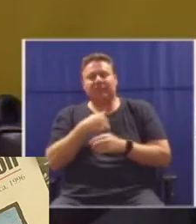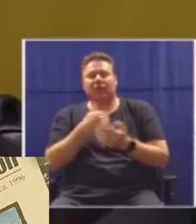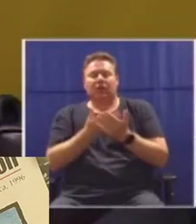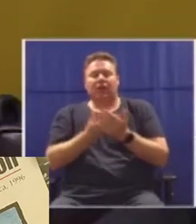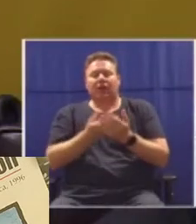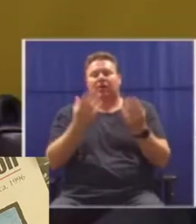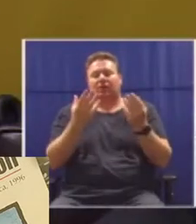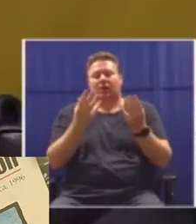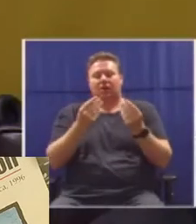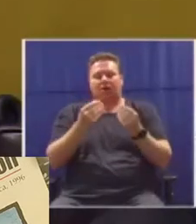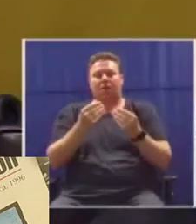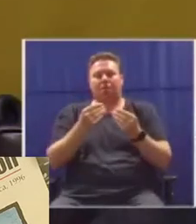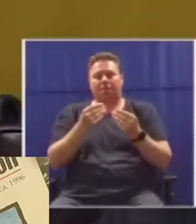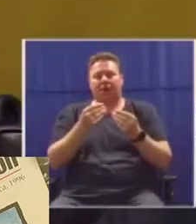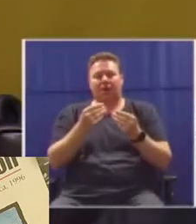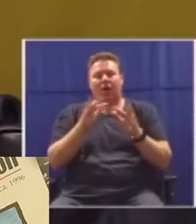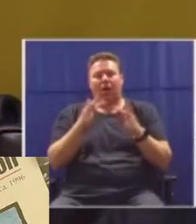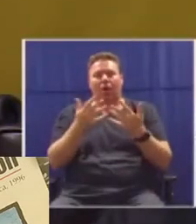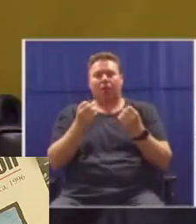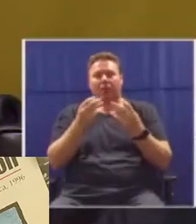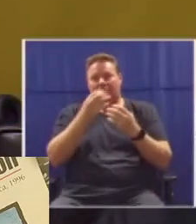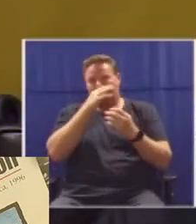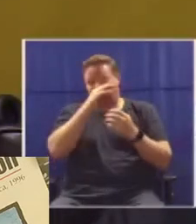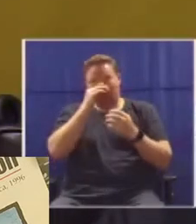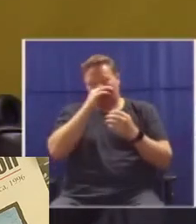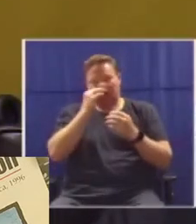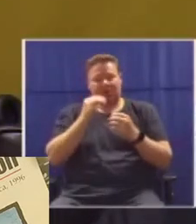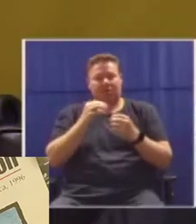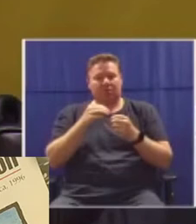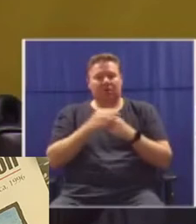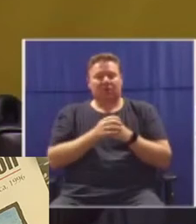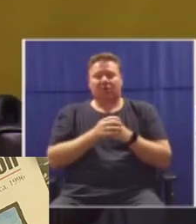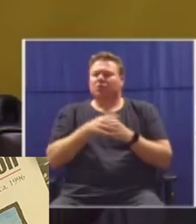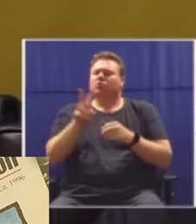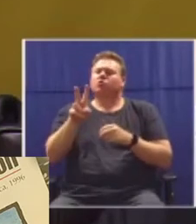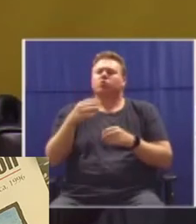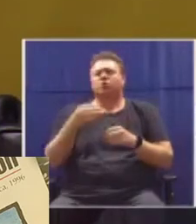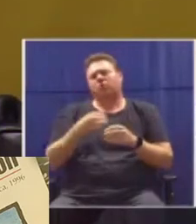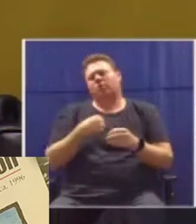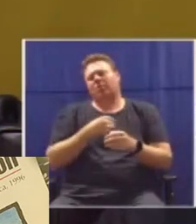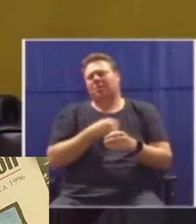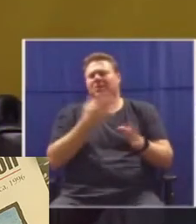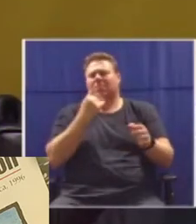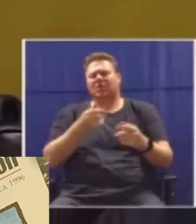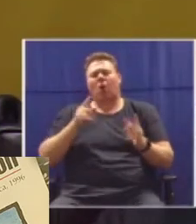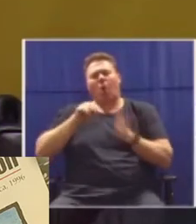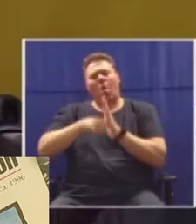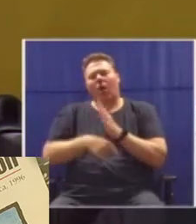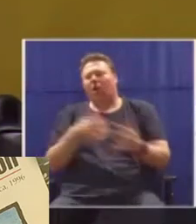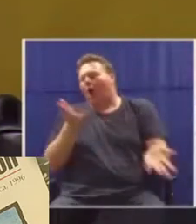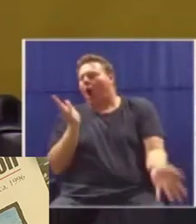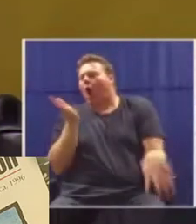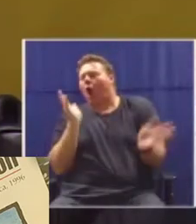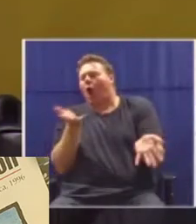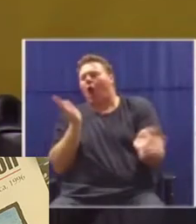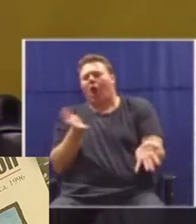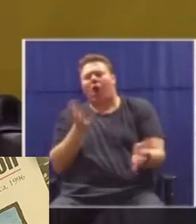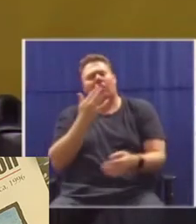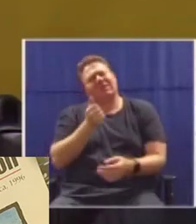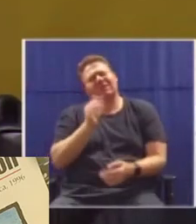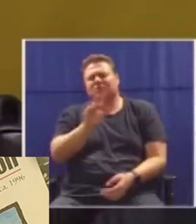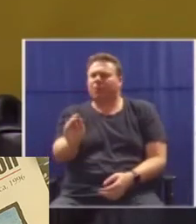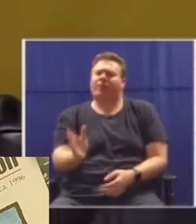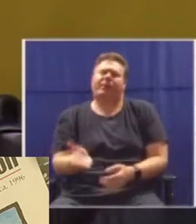indicate if they vote for. May I ask the two members on my left-hand side, who's in deep conversation there, just to follow proceedings, please. Thank